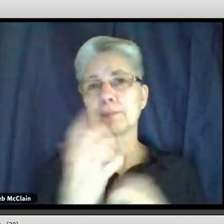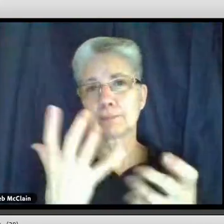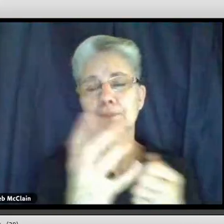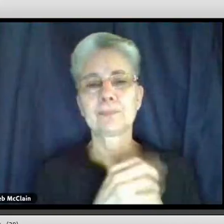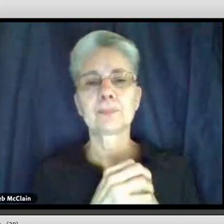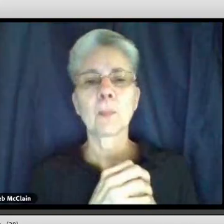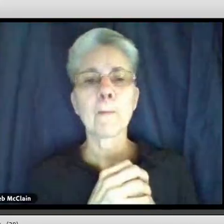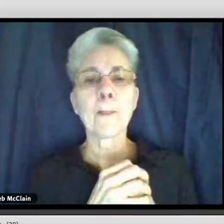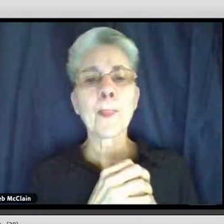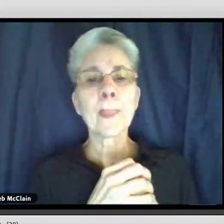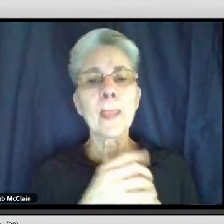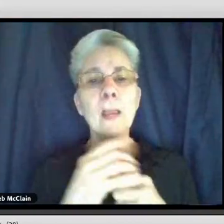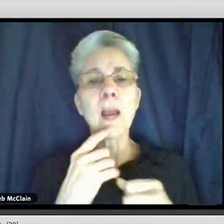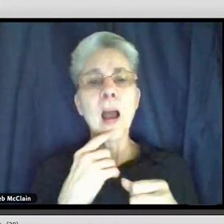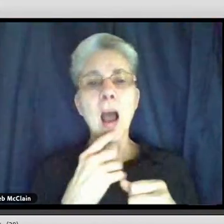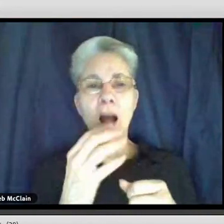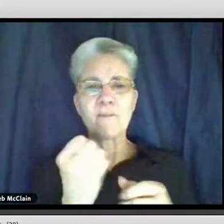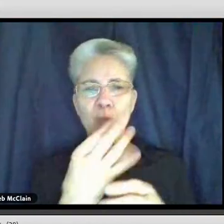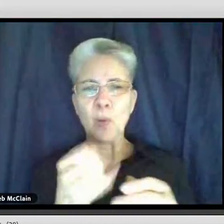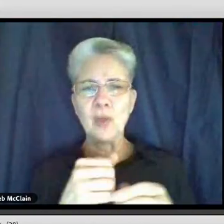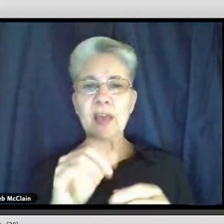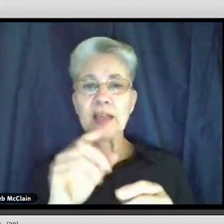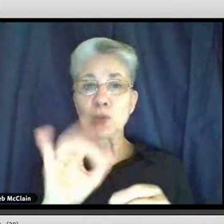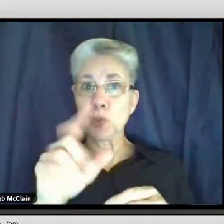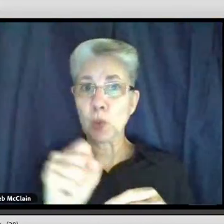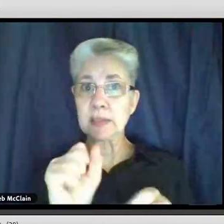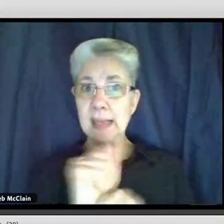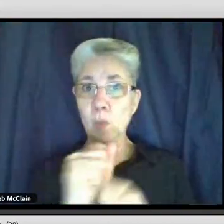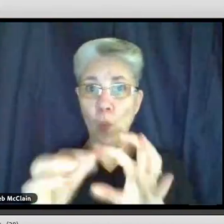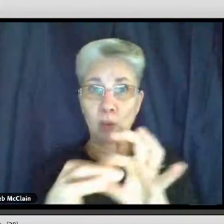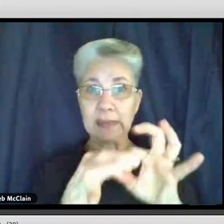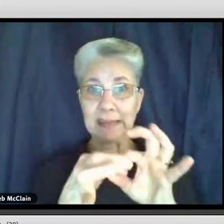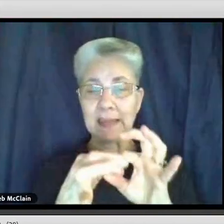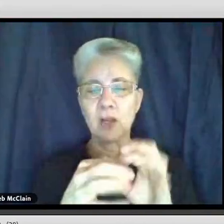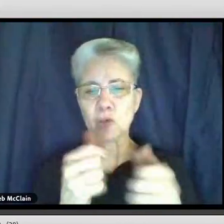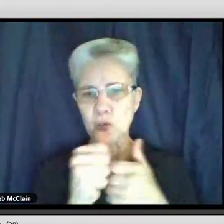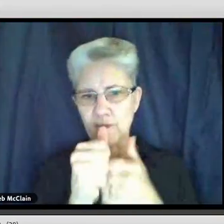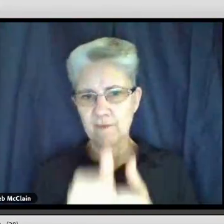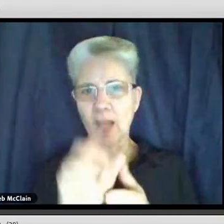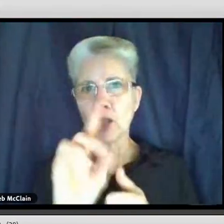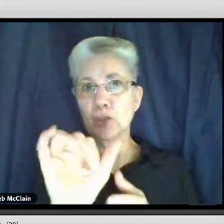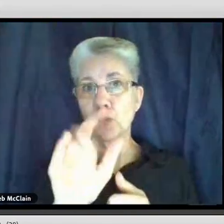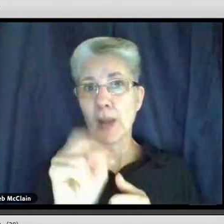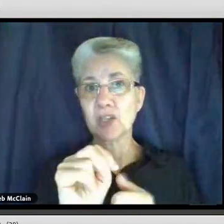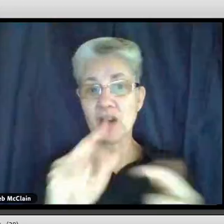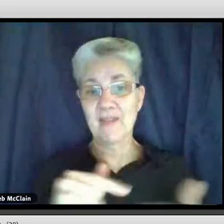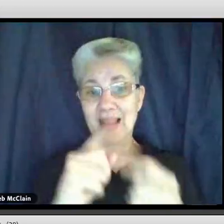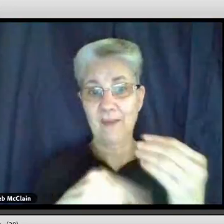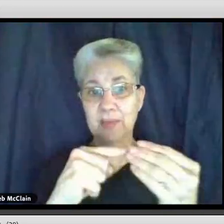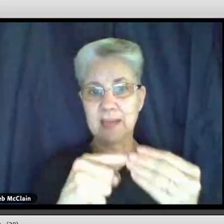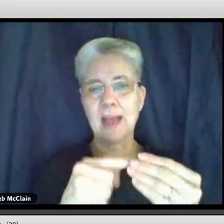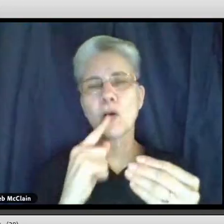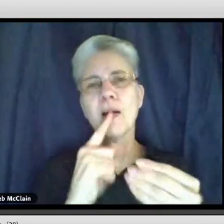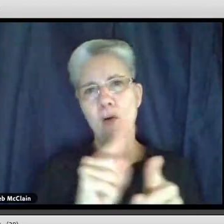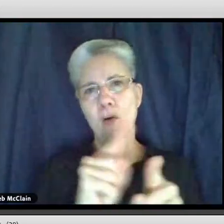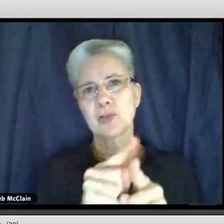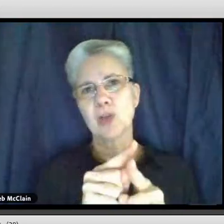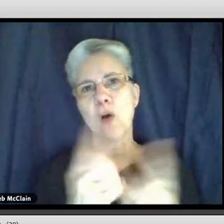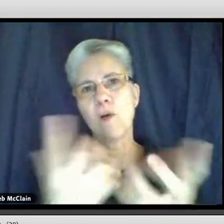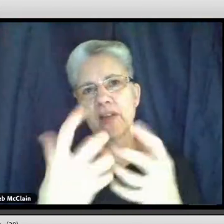doing. A suite of these tools working together to follow the digital curation lifecycle then constitutes what